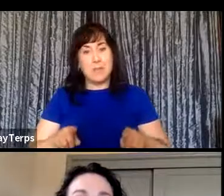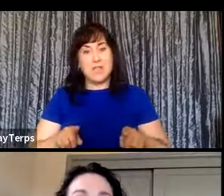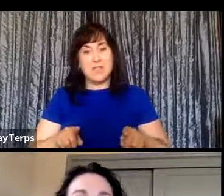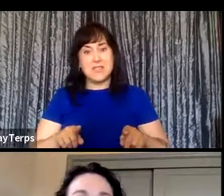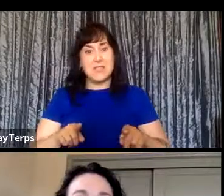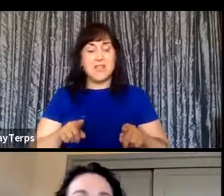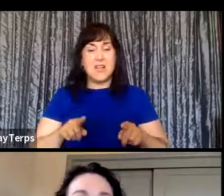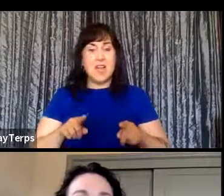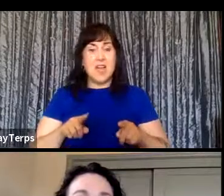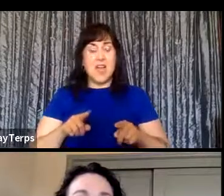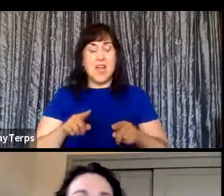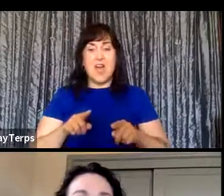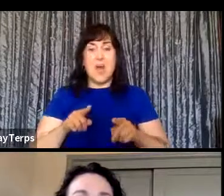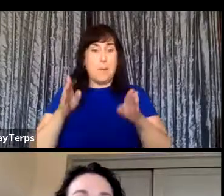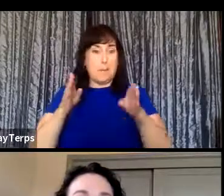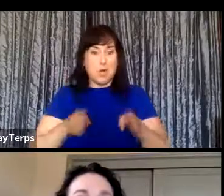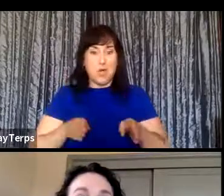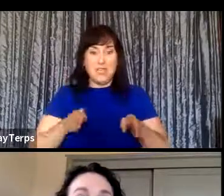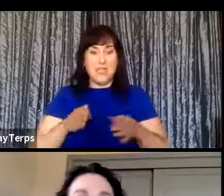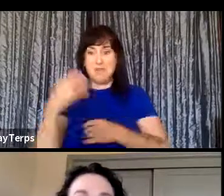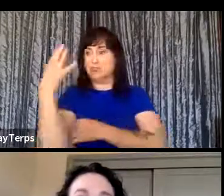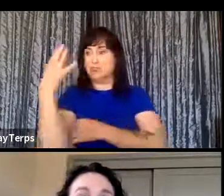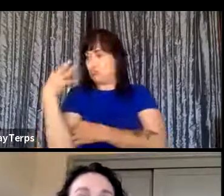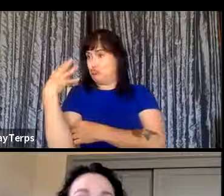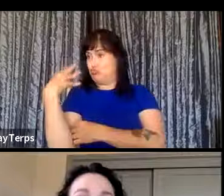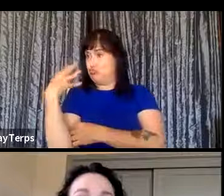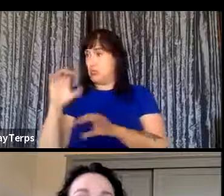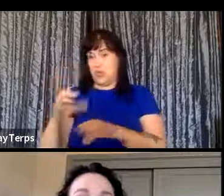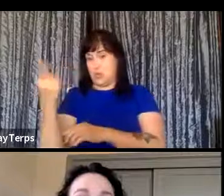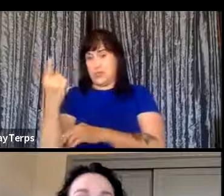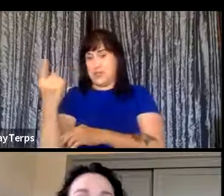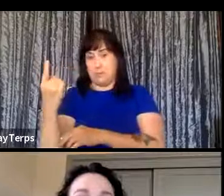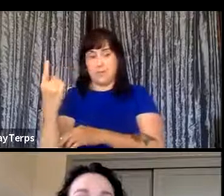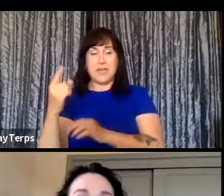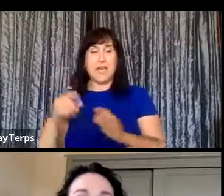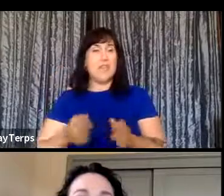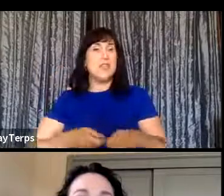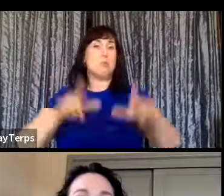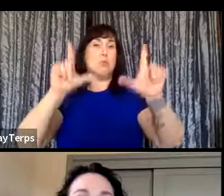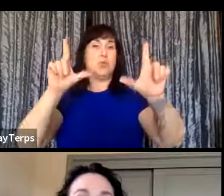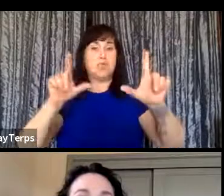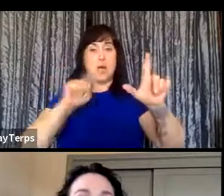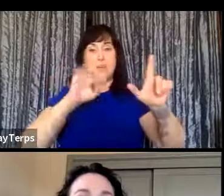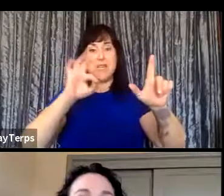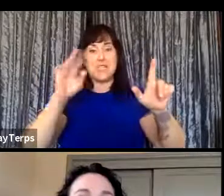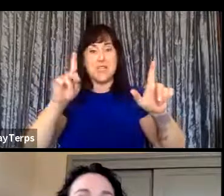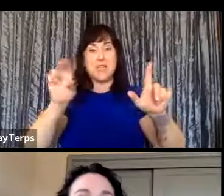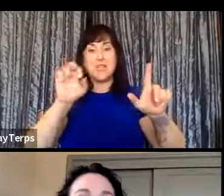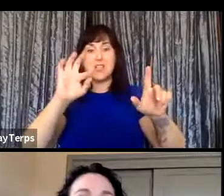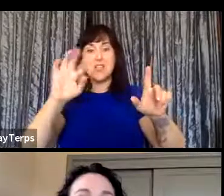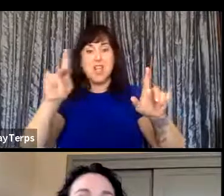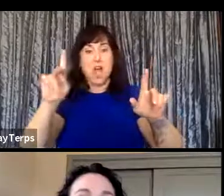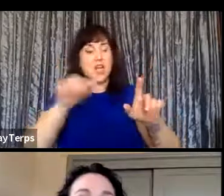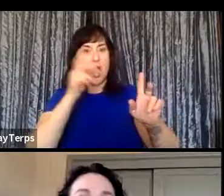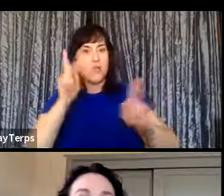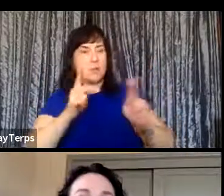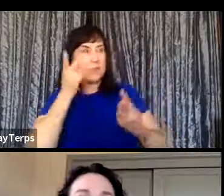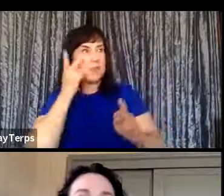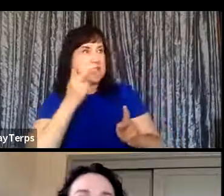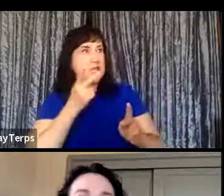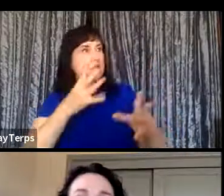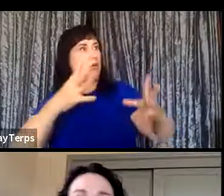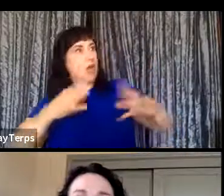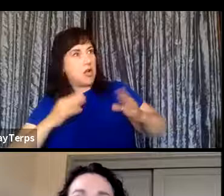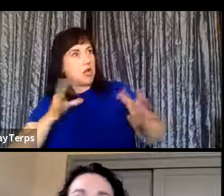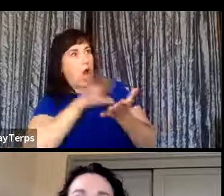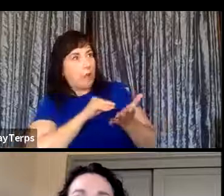viral. One person starts doing it, and then another, and then another, and then another. And this is what's happening with your chocolate. By adding in that chopped chocolate, Lisa, we're adding